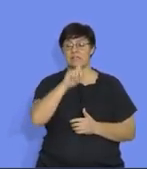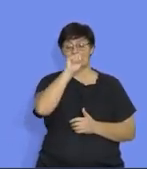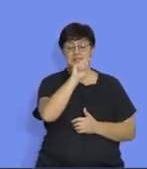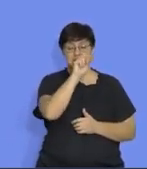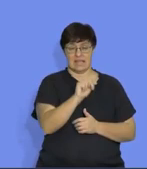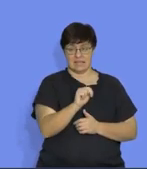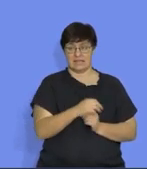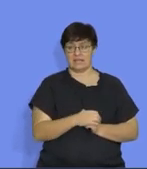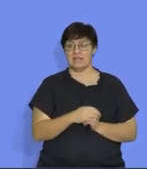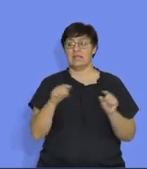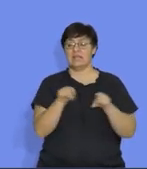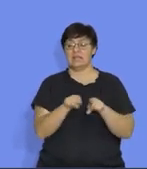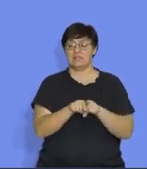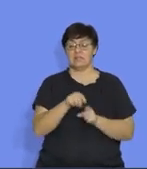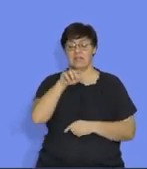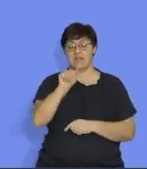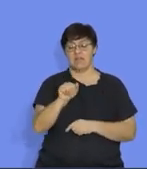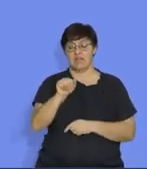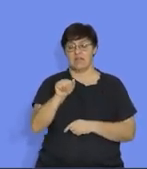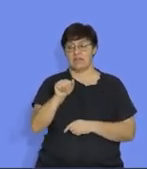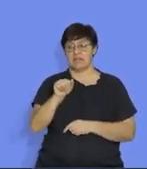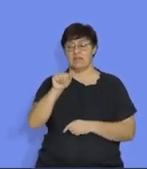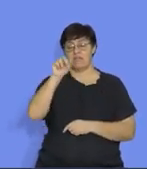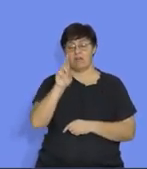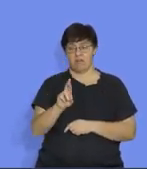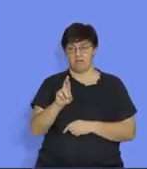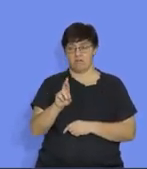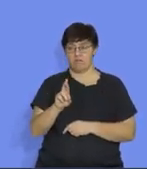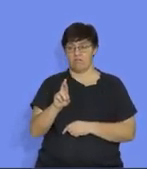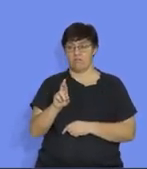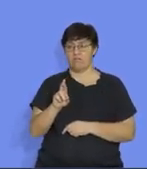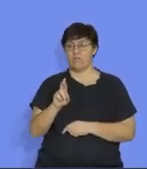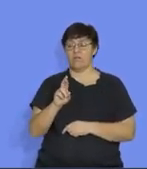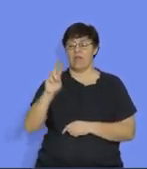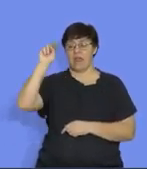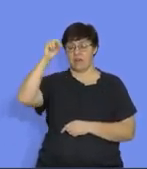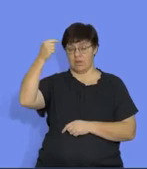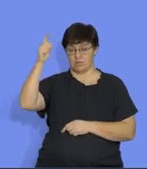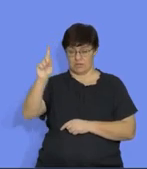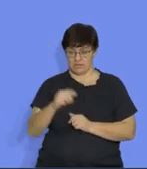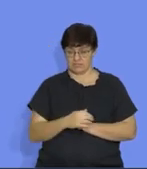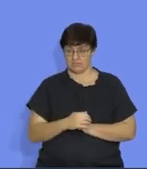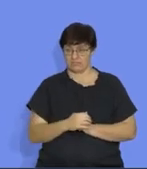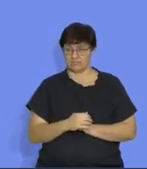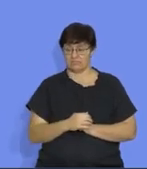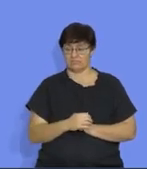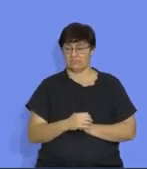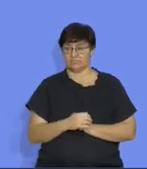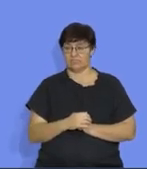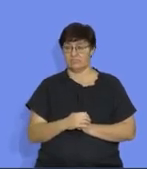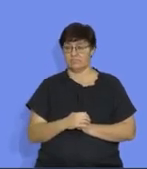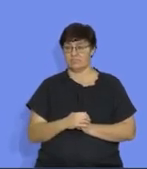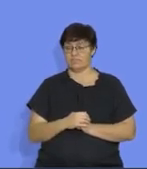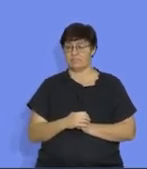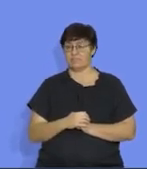of Tn is equal to A to R to the power of n minus 1.